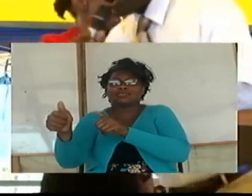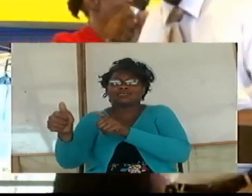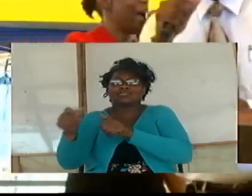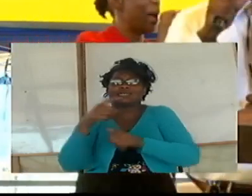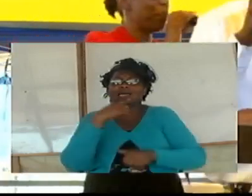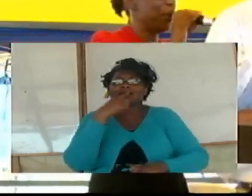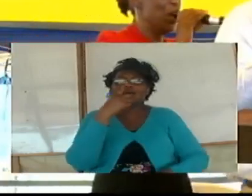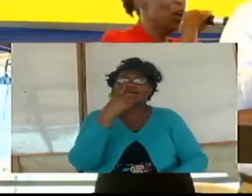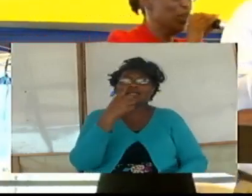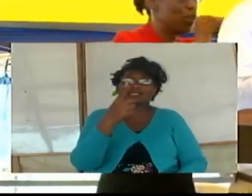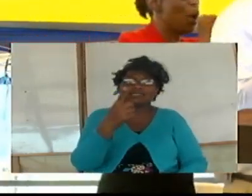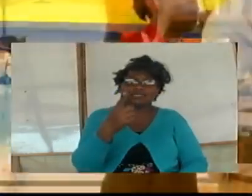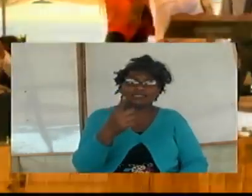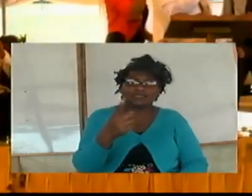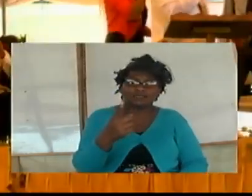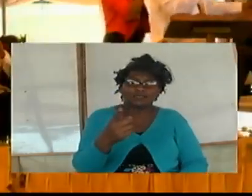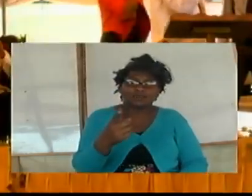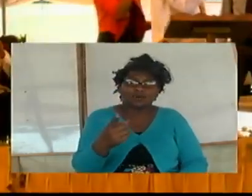Oh yeah, sing it.